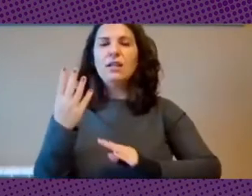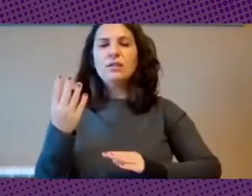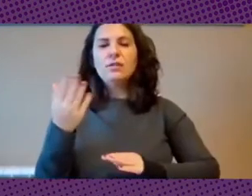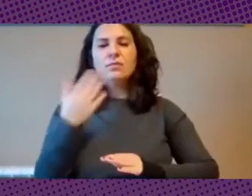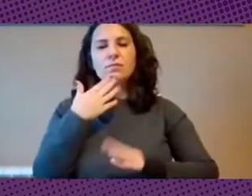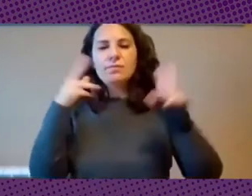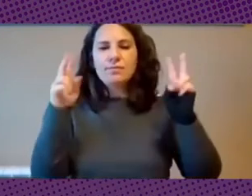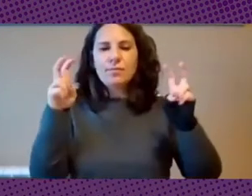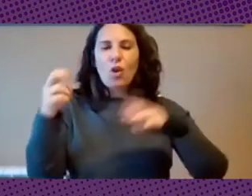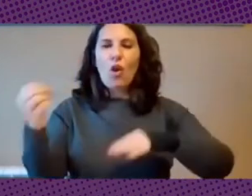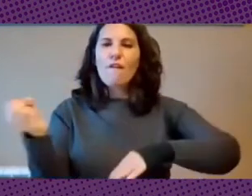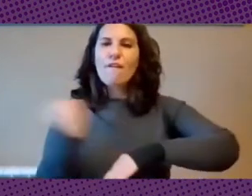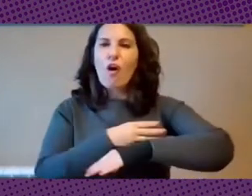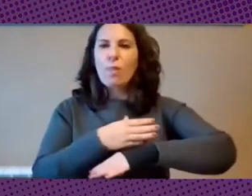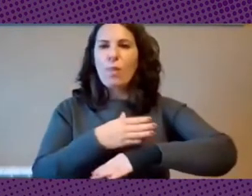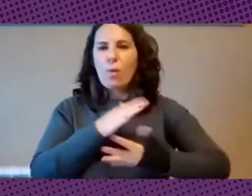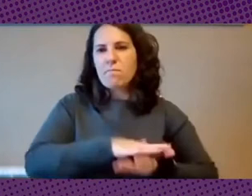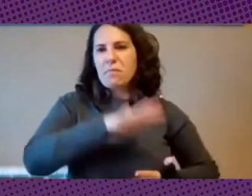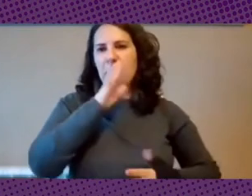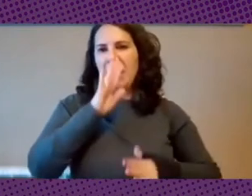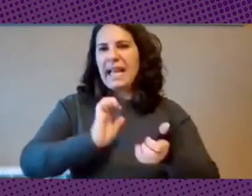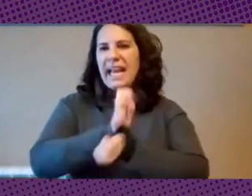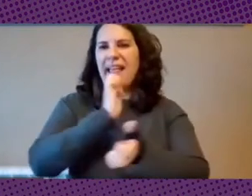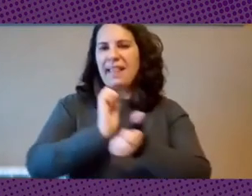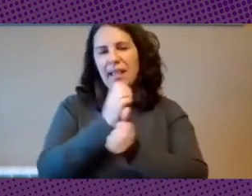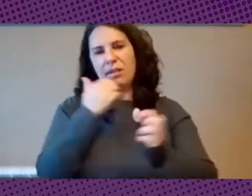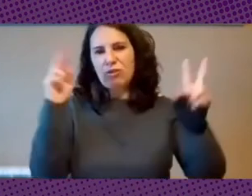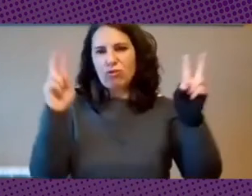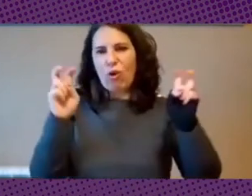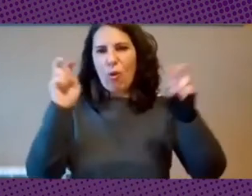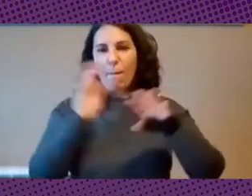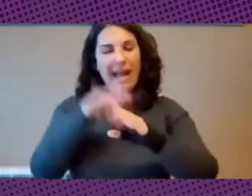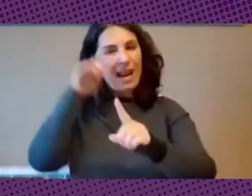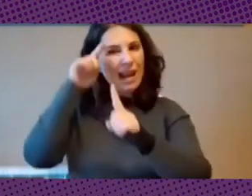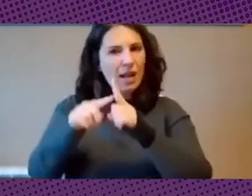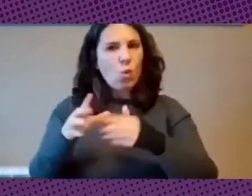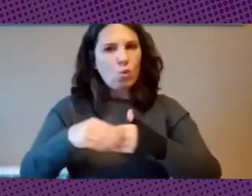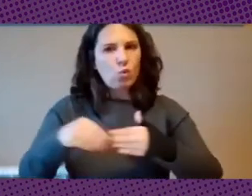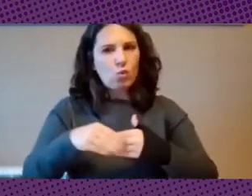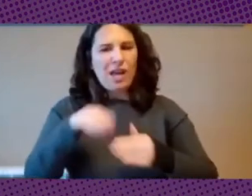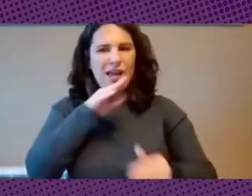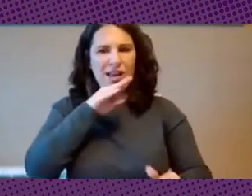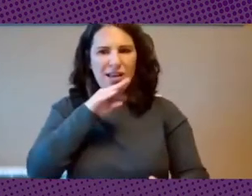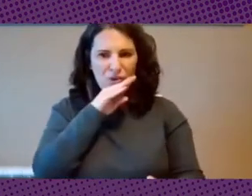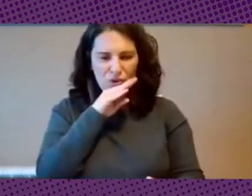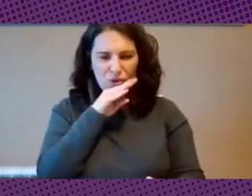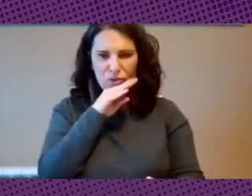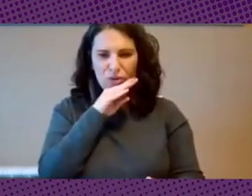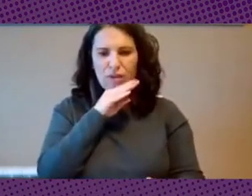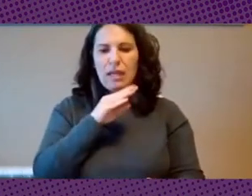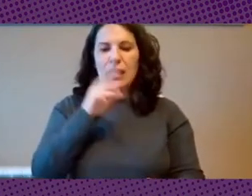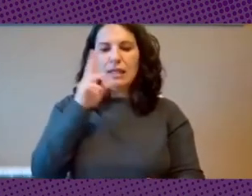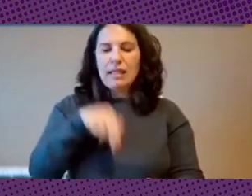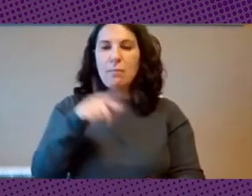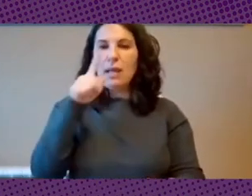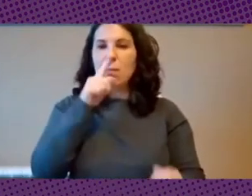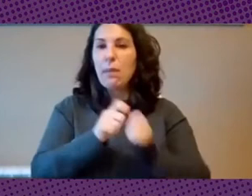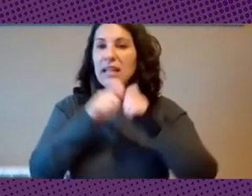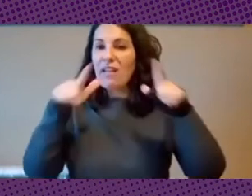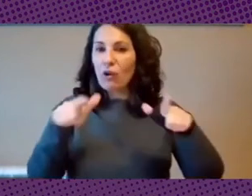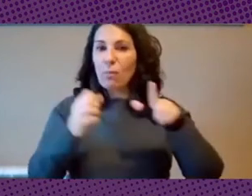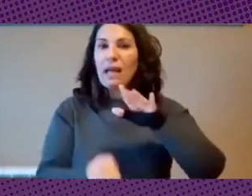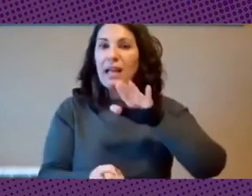turn to digital also creates or generates more predictability in cash flows. And as I described earlier,